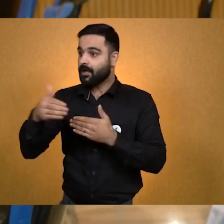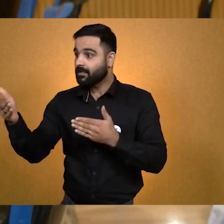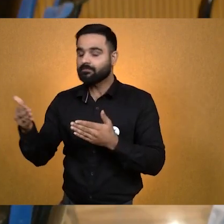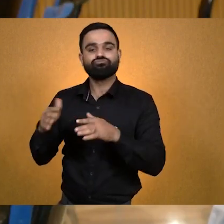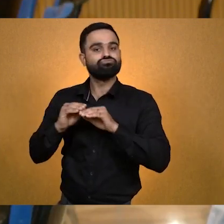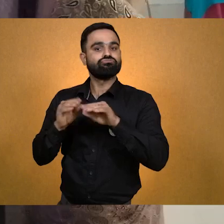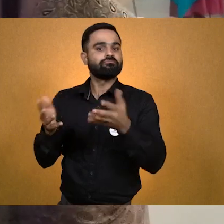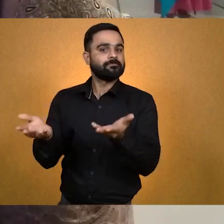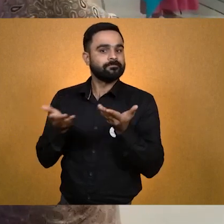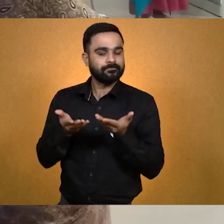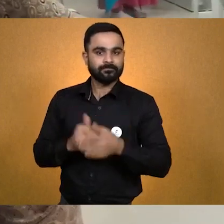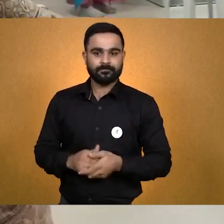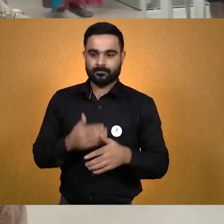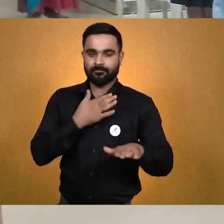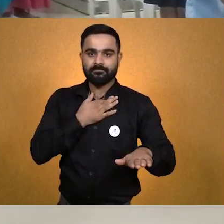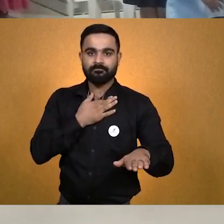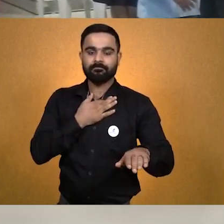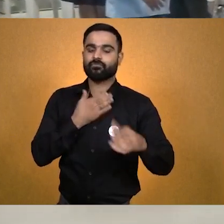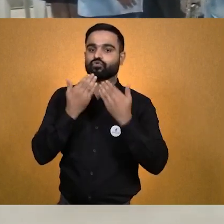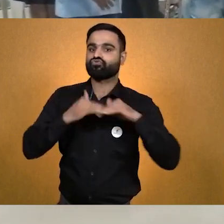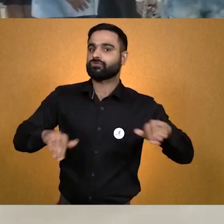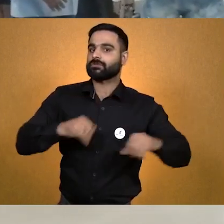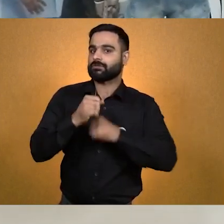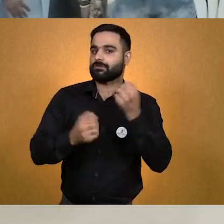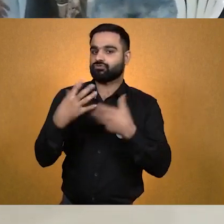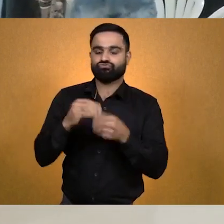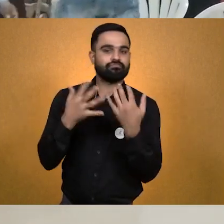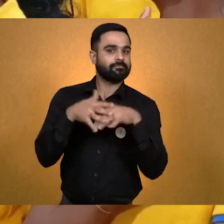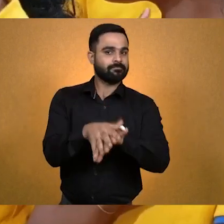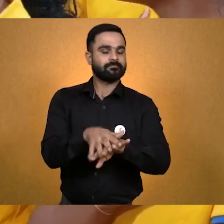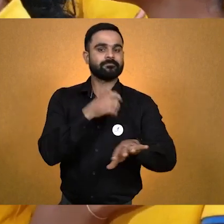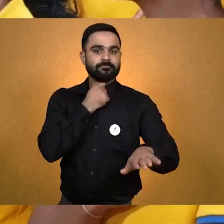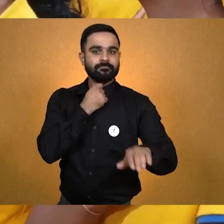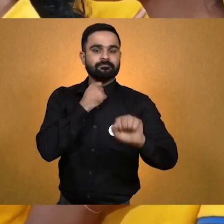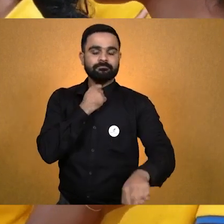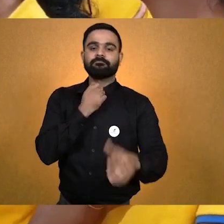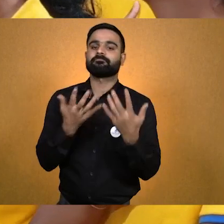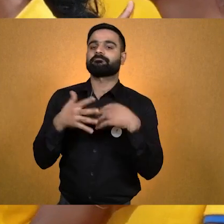too. I pledge to promote inclusivity.